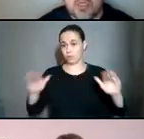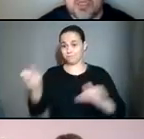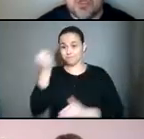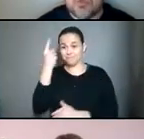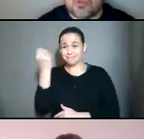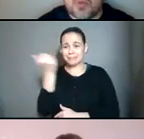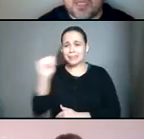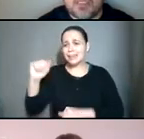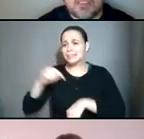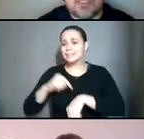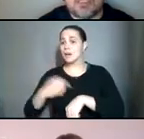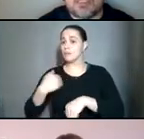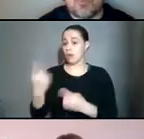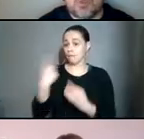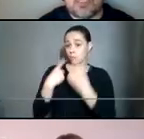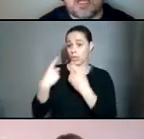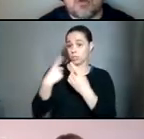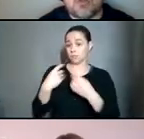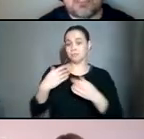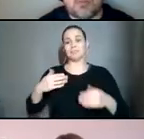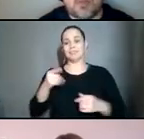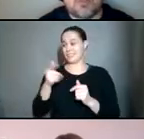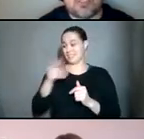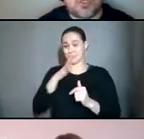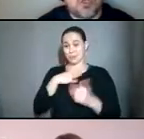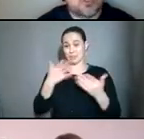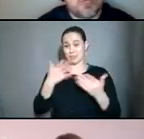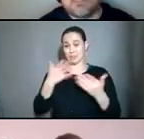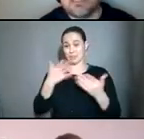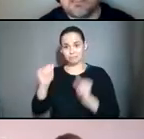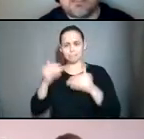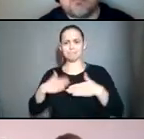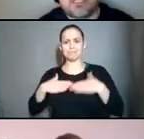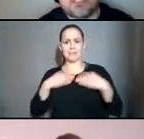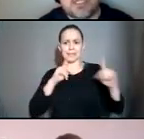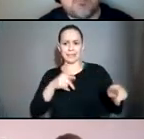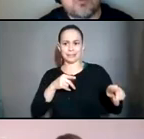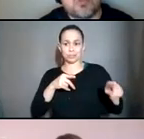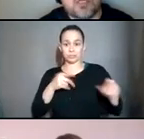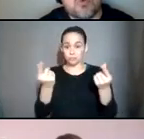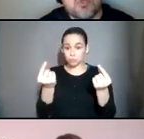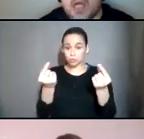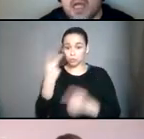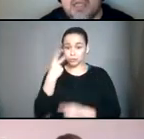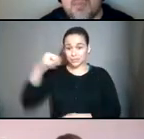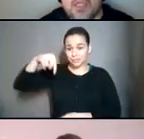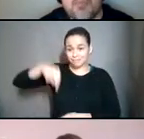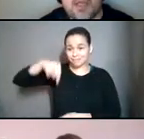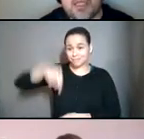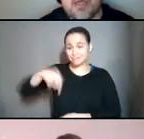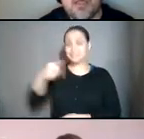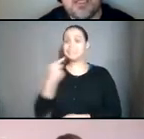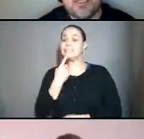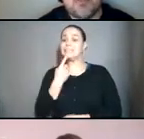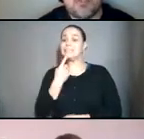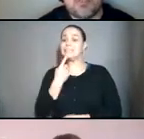happy to answer those questions. Just use the Q&A button at the bottom of your screen, and we'll have time throughout